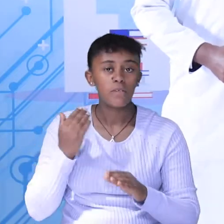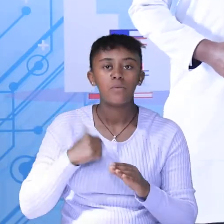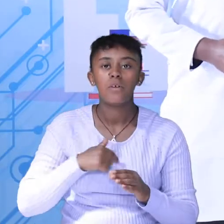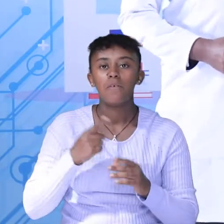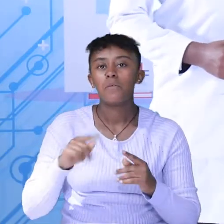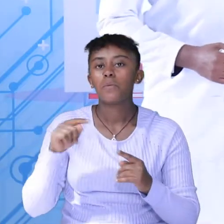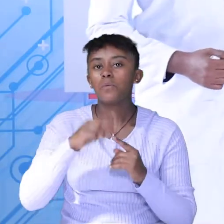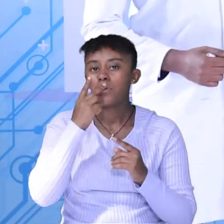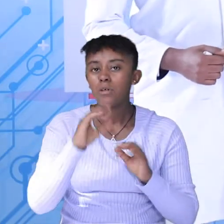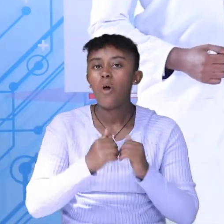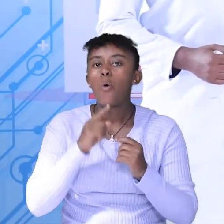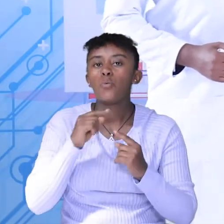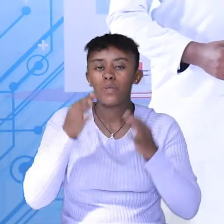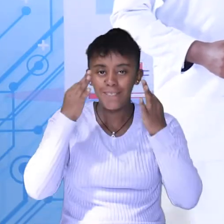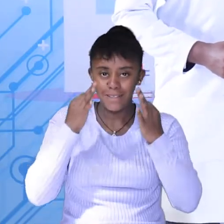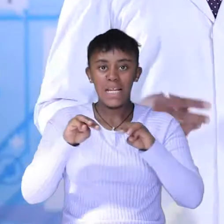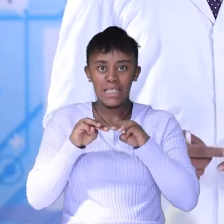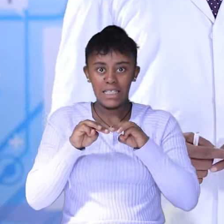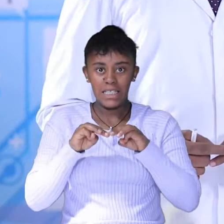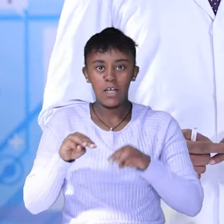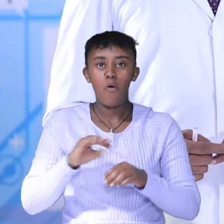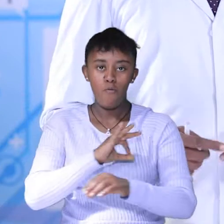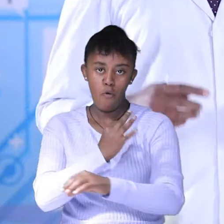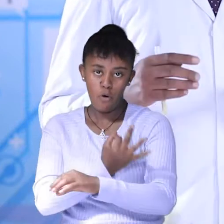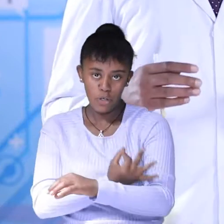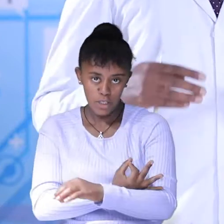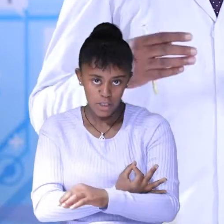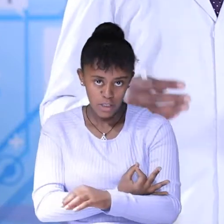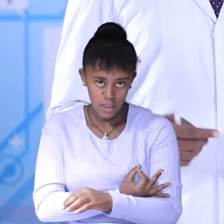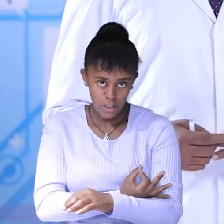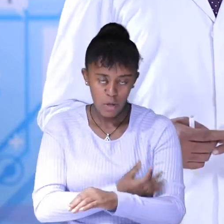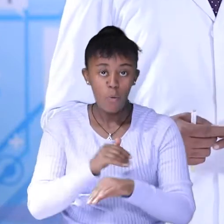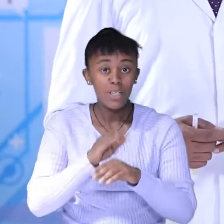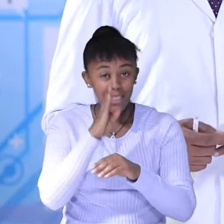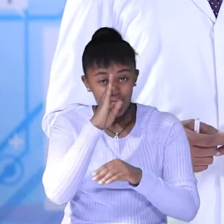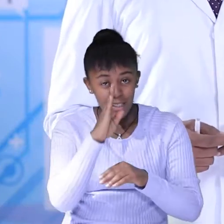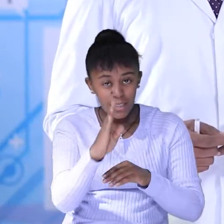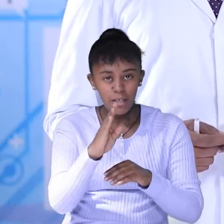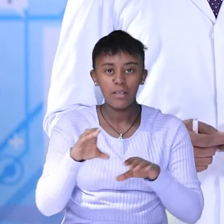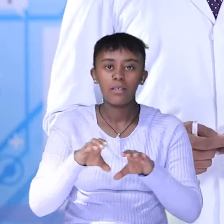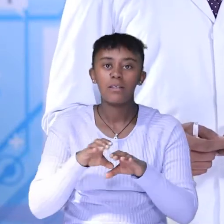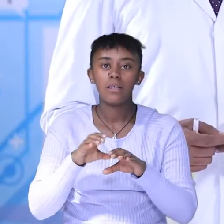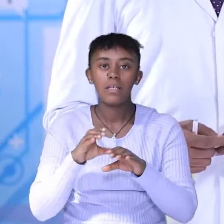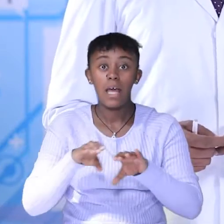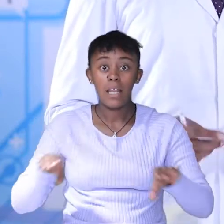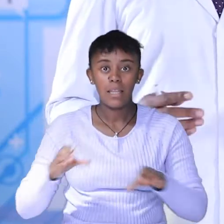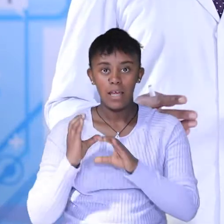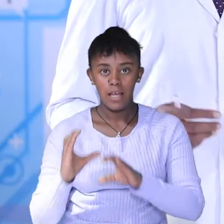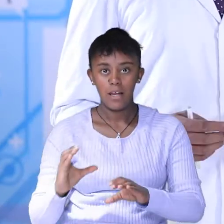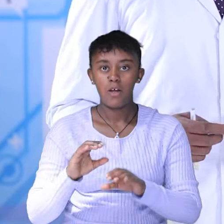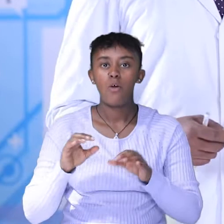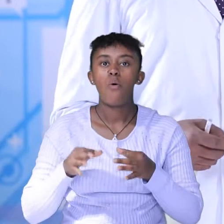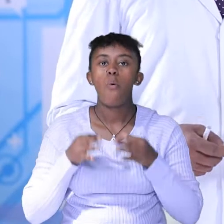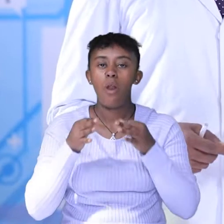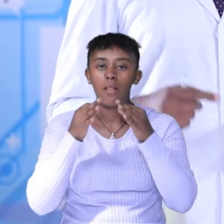about how to determine the magnetic force on a straight current carrying conductor. At last, we have